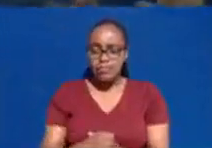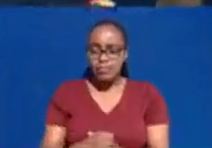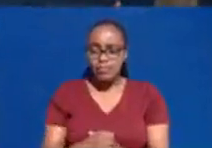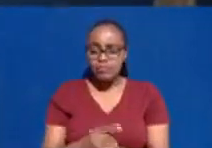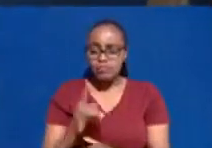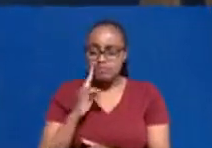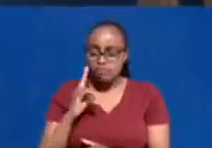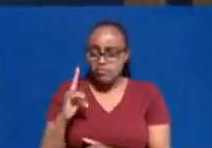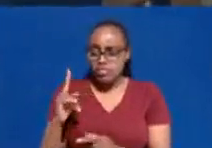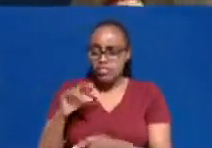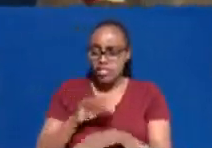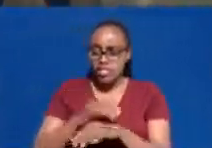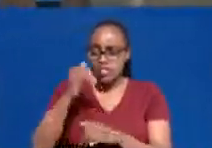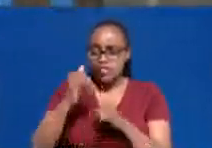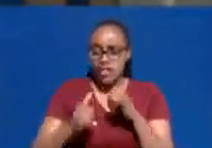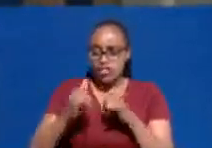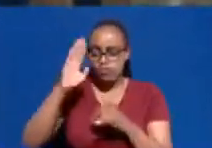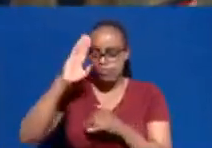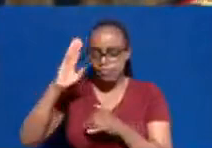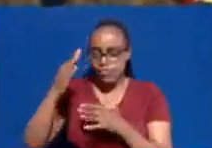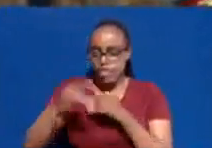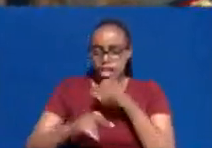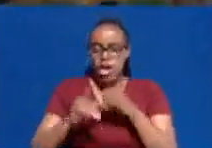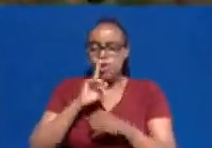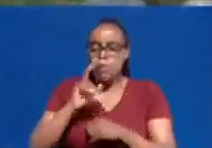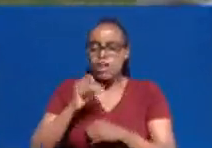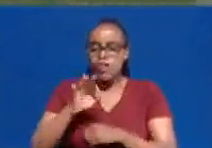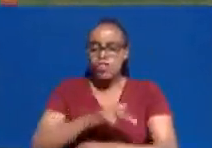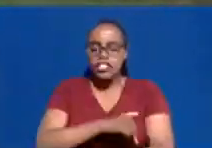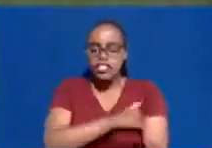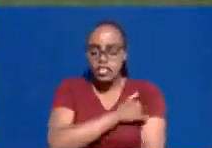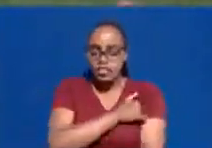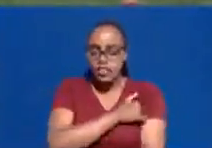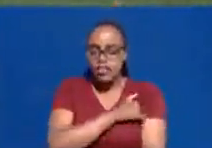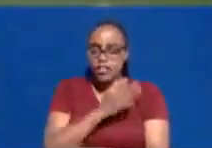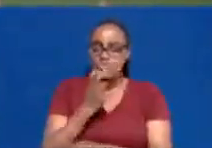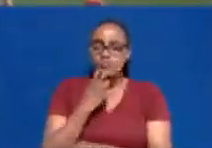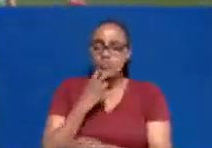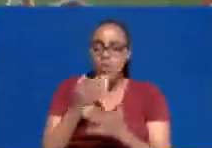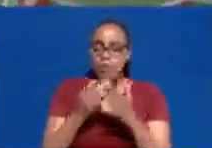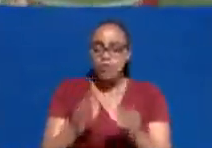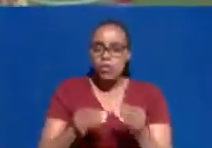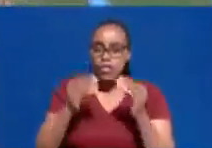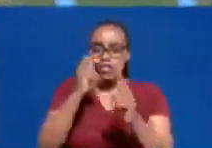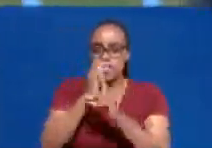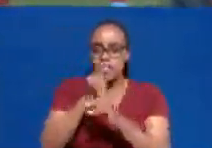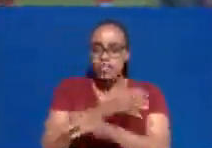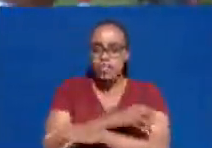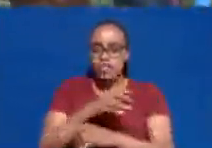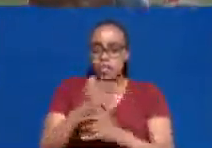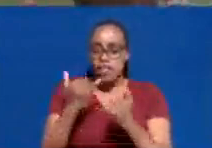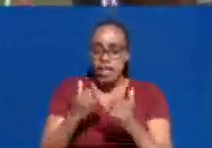He will be receiving his final salute as commander-in-chief Tuesday before handing over the instruments of power to